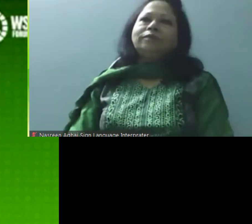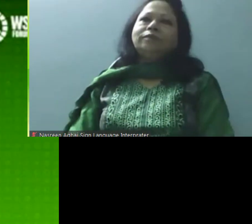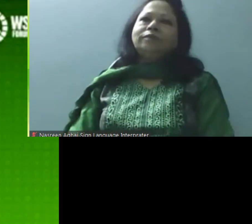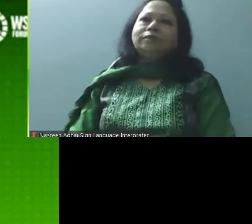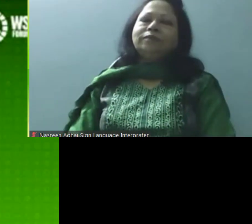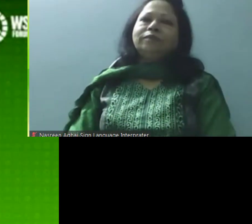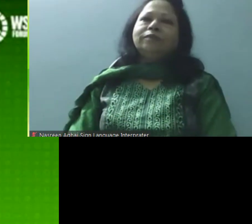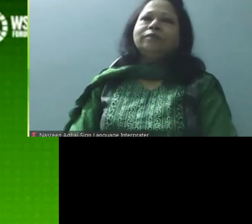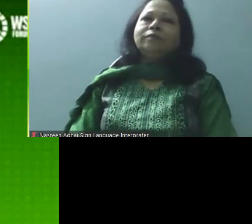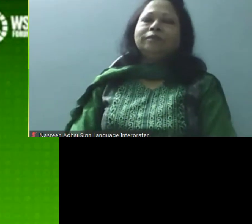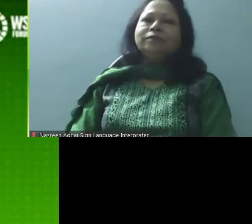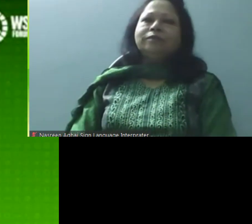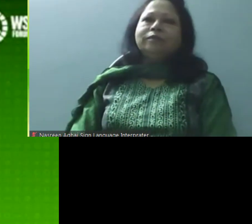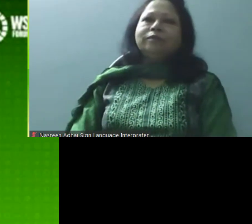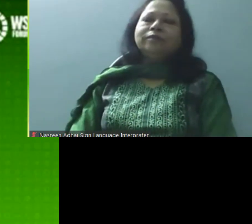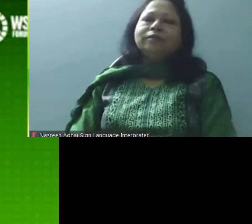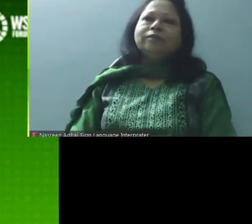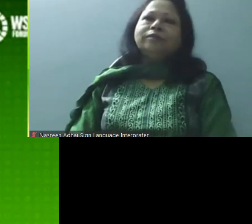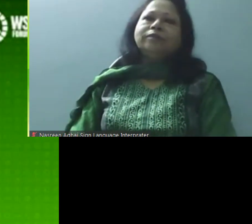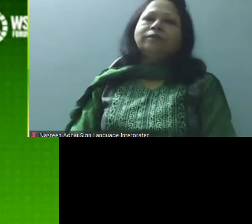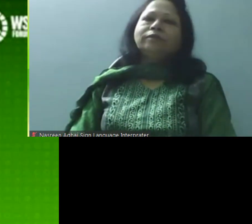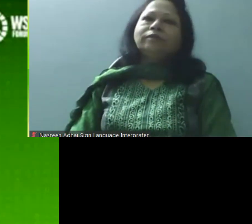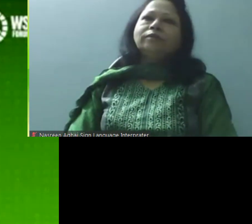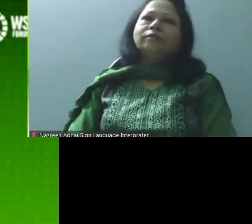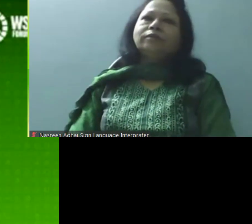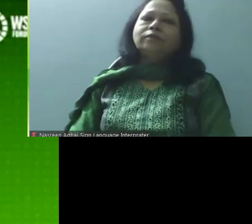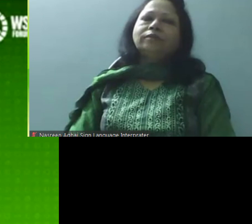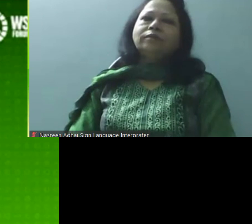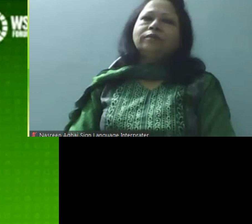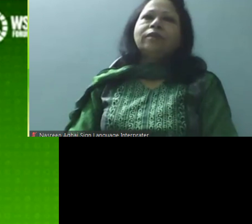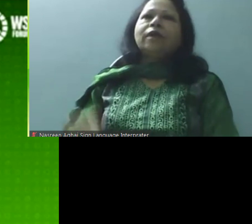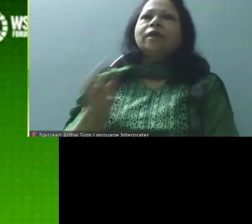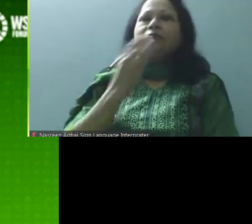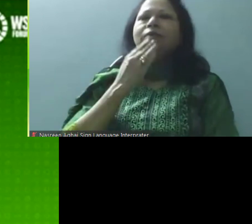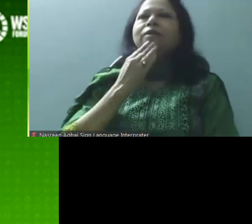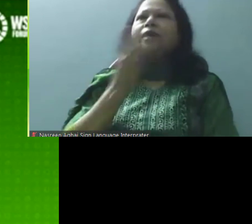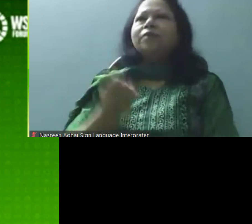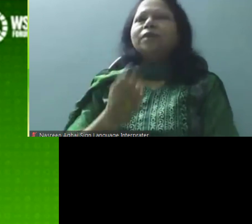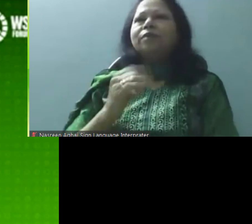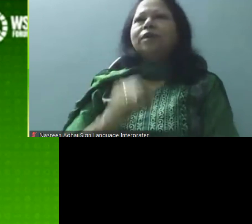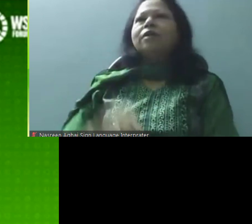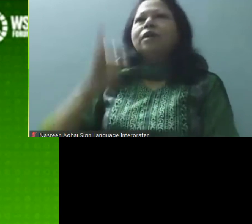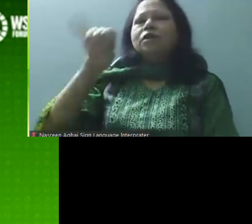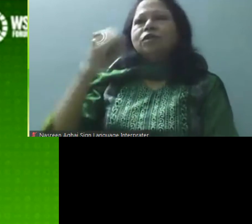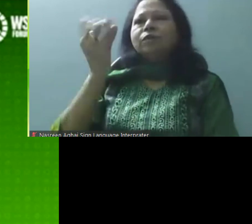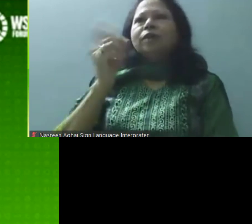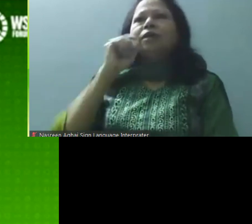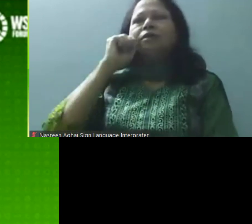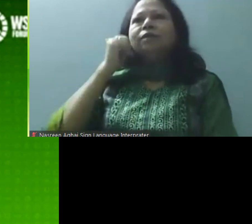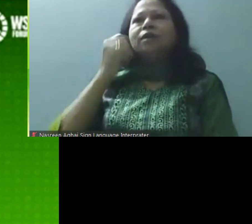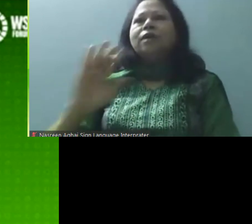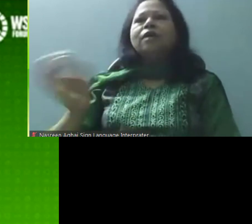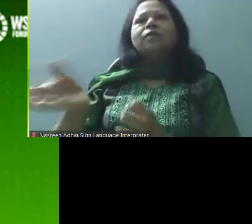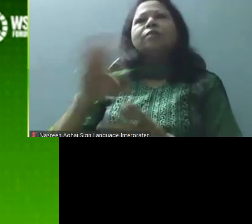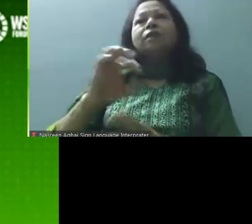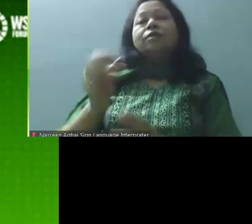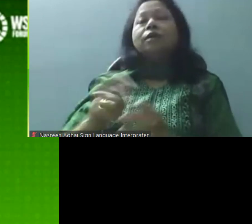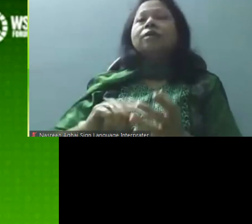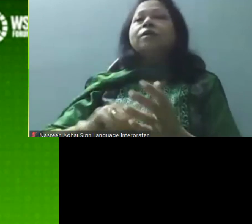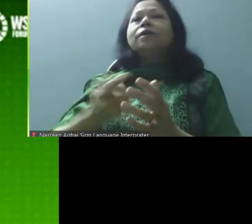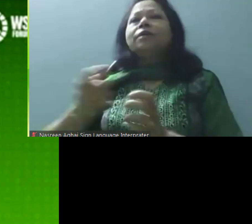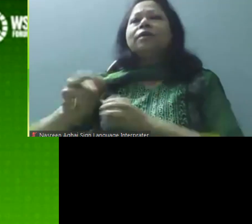Thank you very much, Julius, for the wonderful wrap-up of the assistive tech